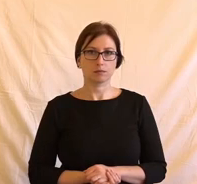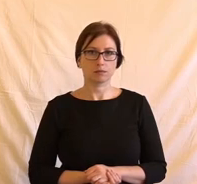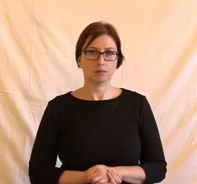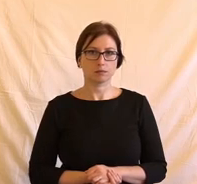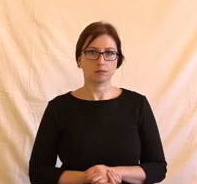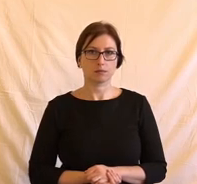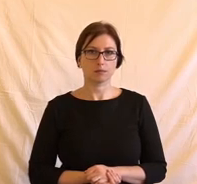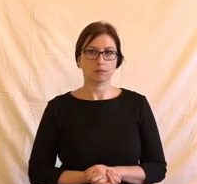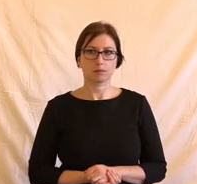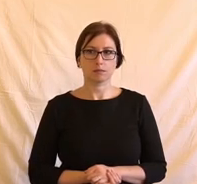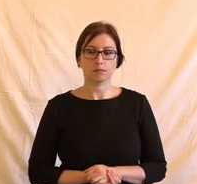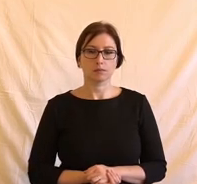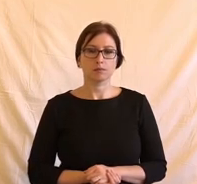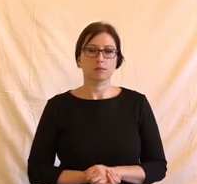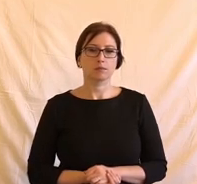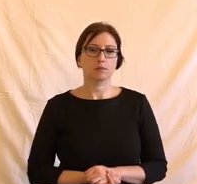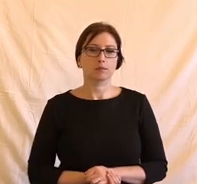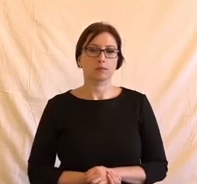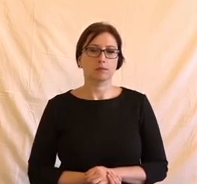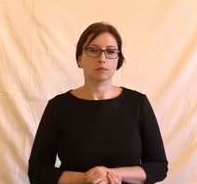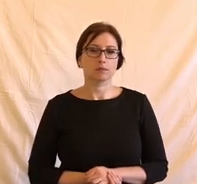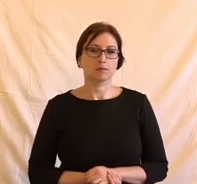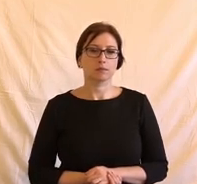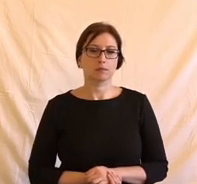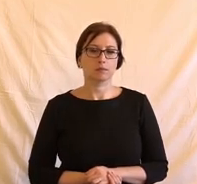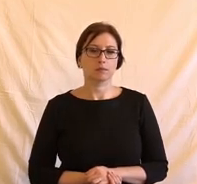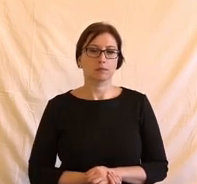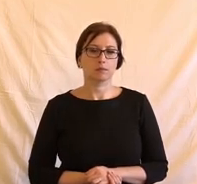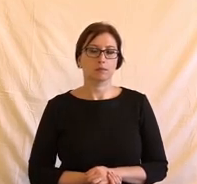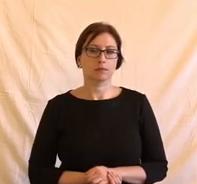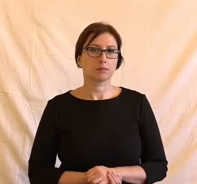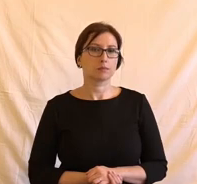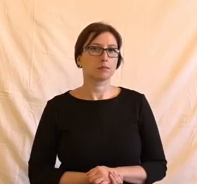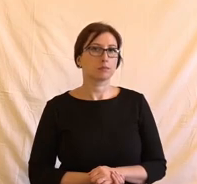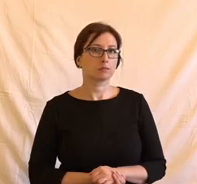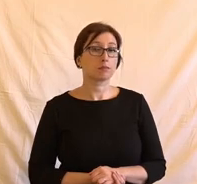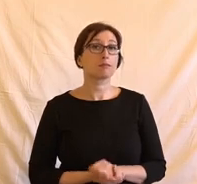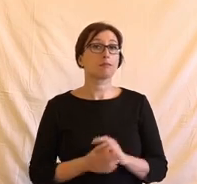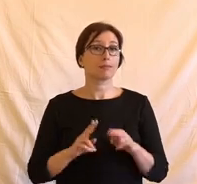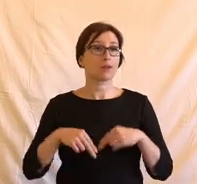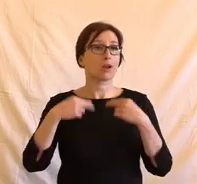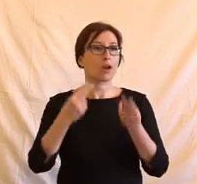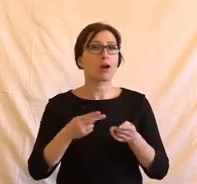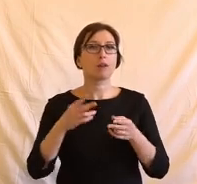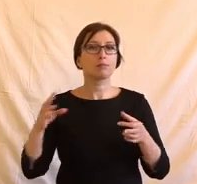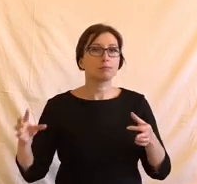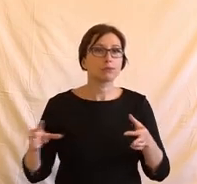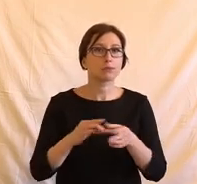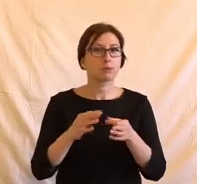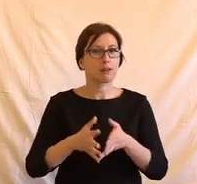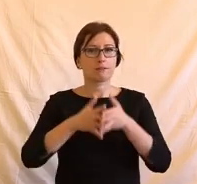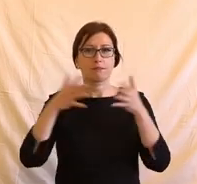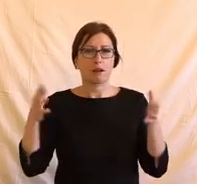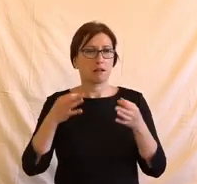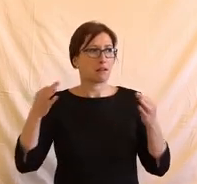ways for the vulnerable people to interact with these systems. Dostávám se k mastodontu